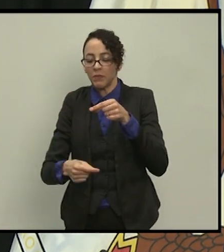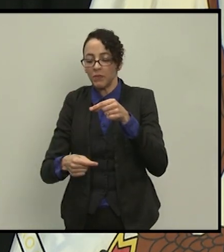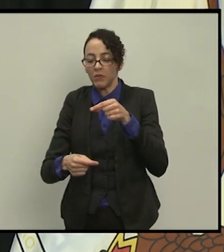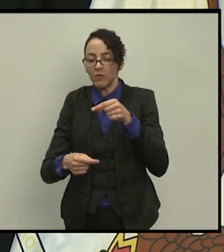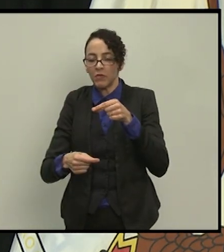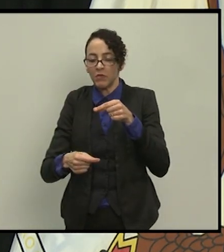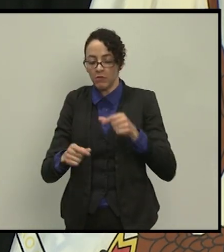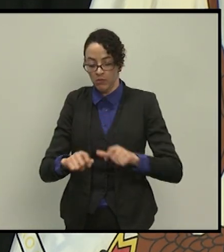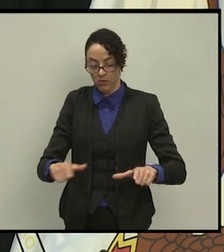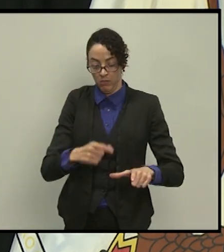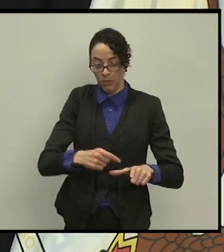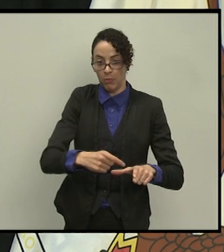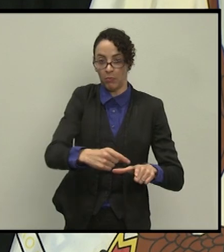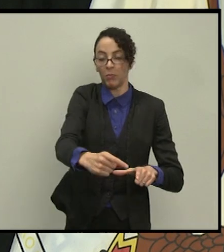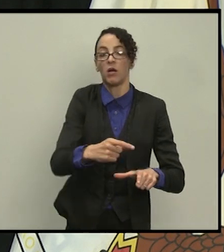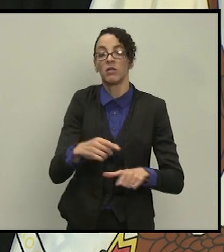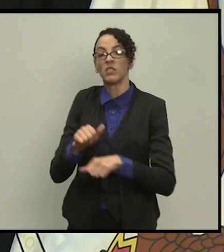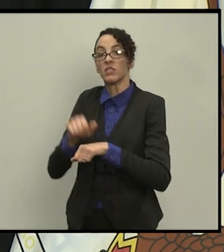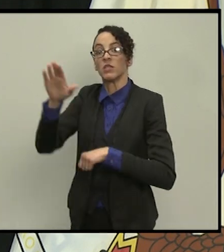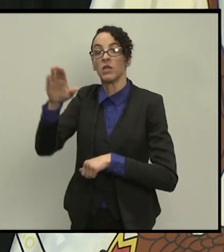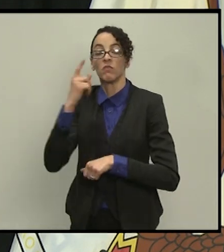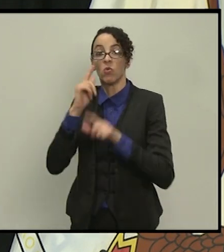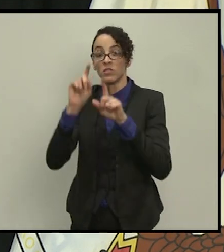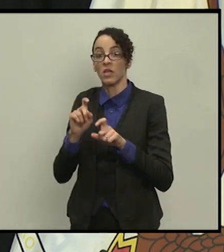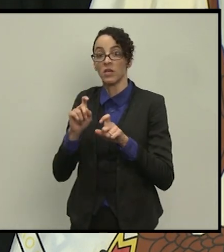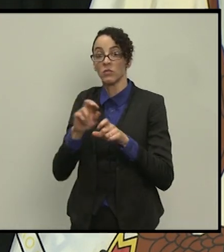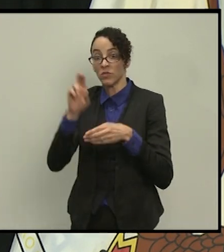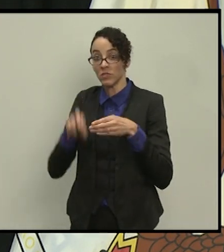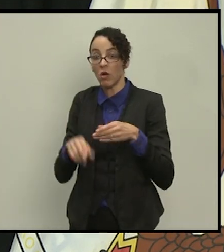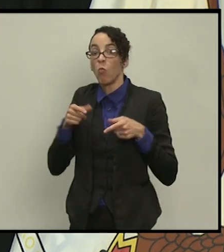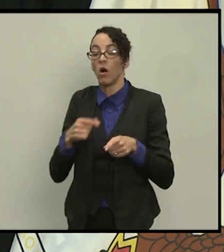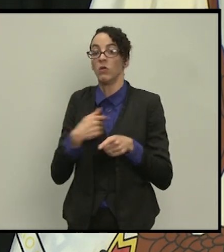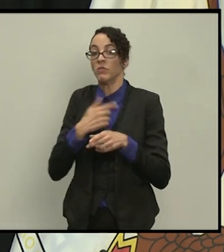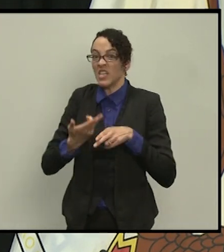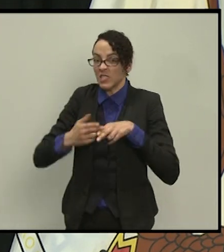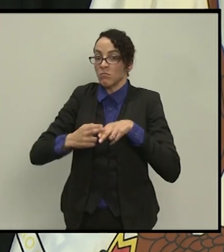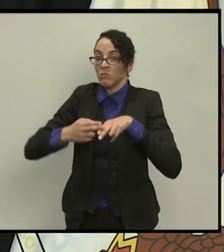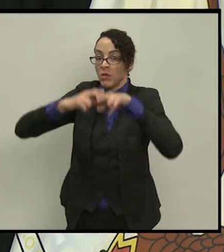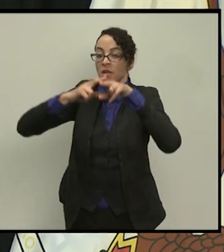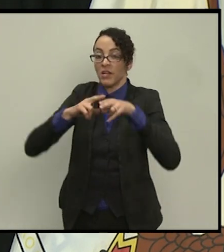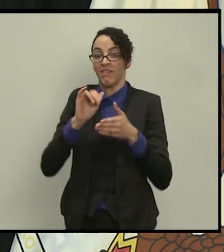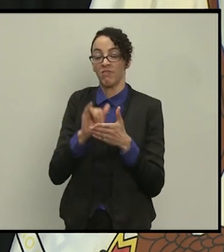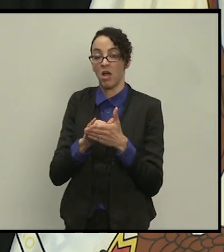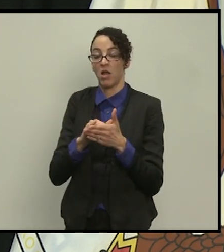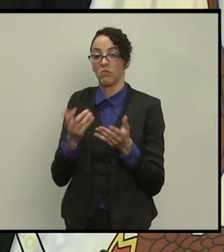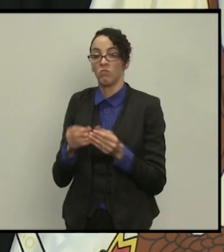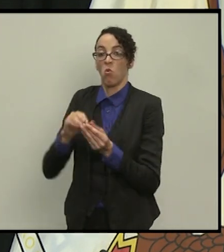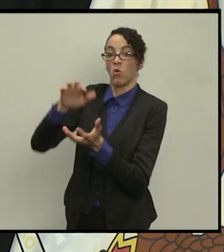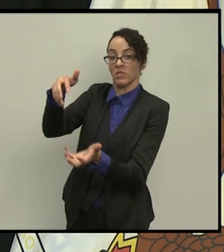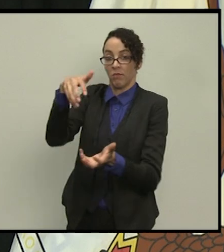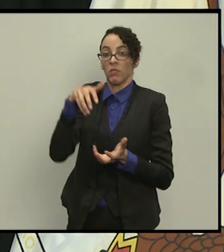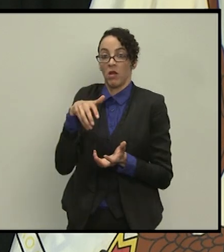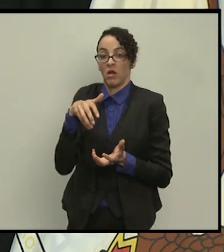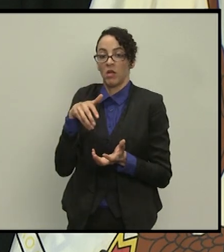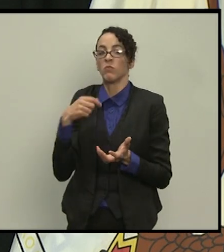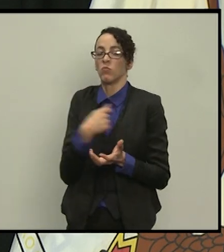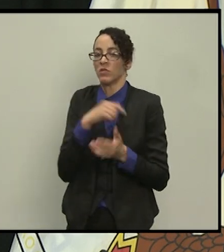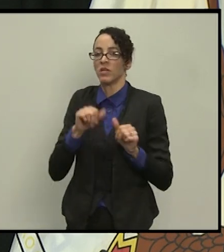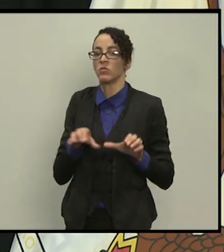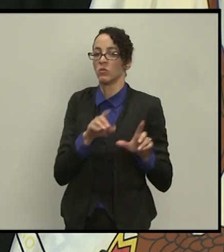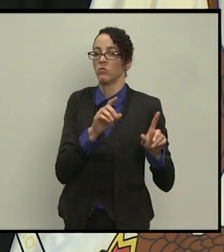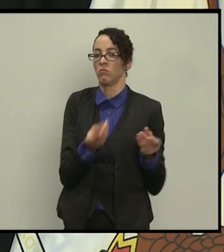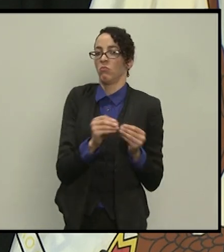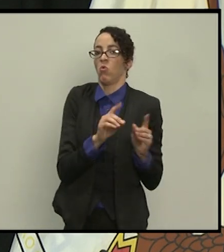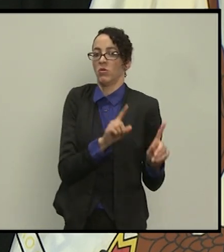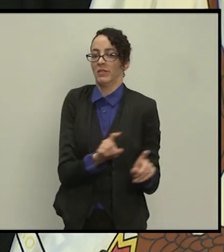capacity and testing more people. And I expect, based on state guidelines that were released this morning,